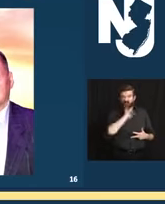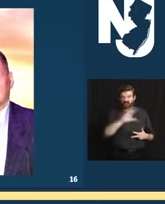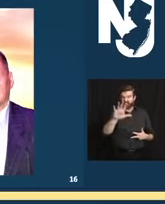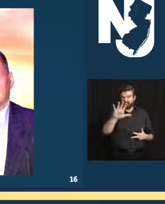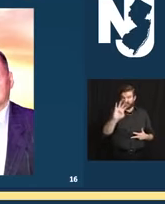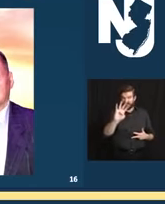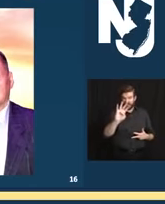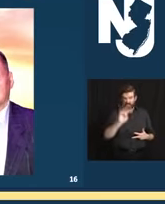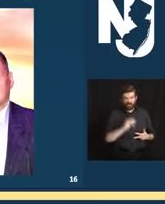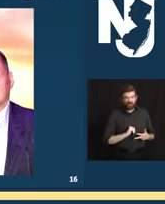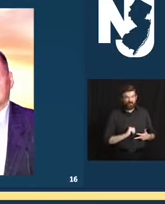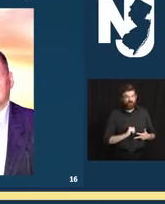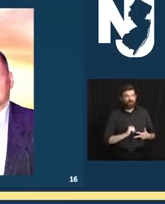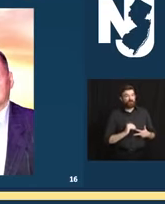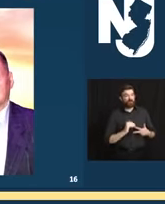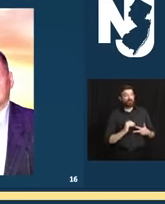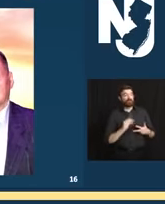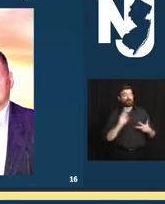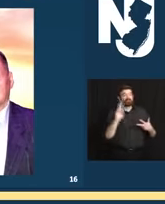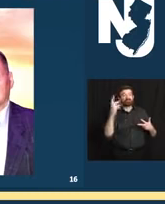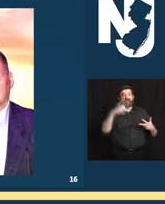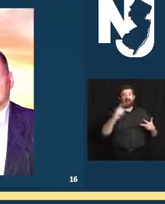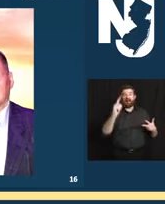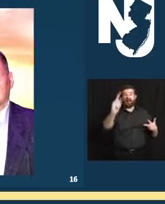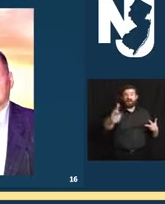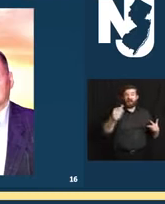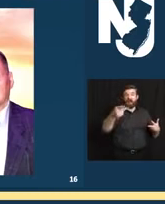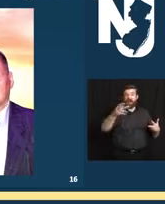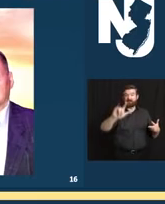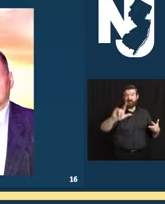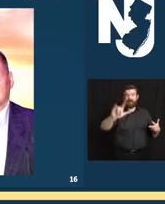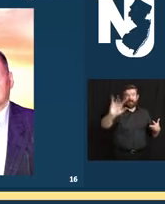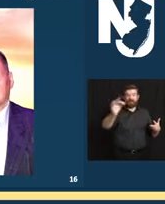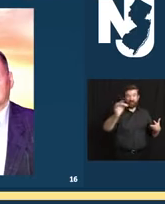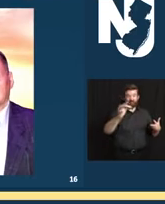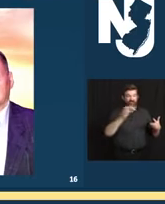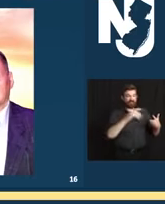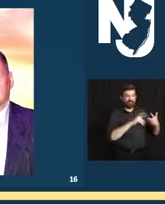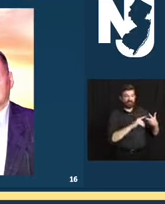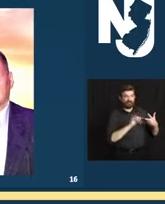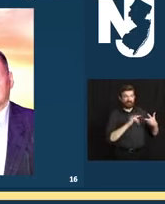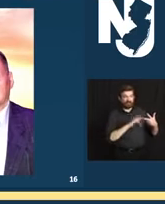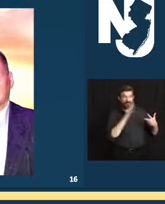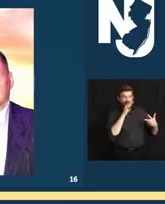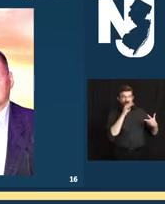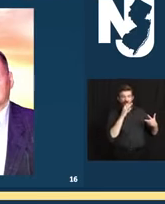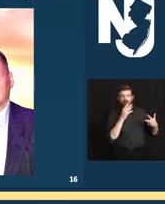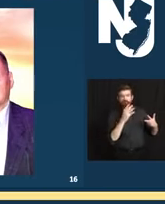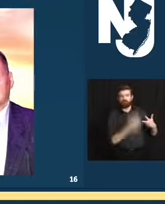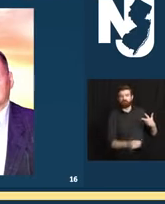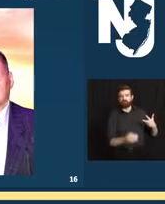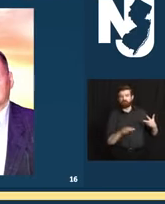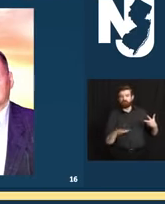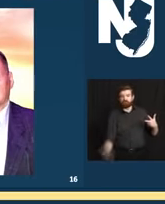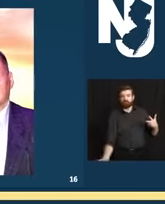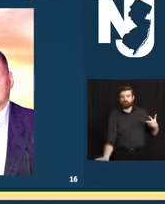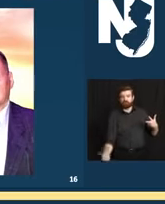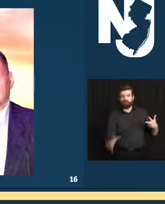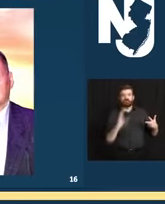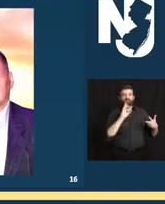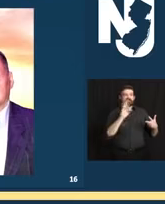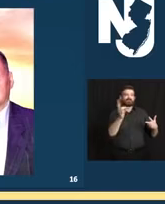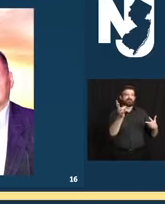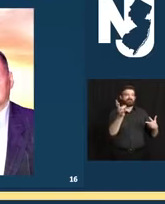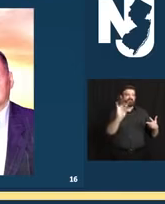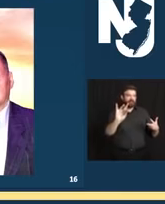6 days after that, on April 9th, we lost Libia at the age of 78. All of them gone within